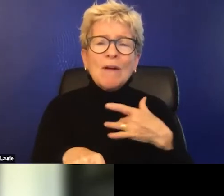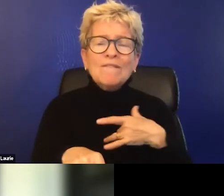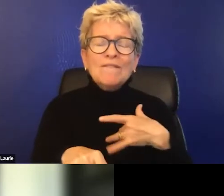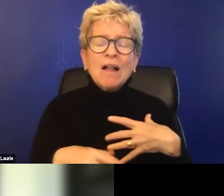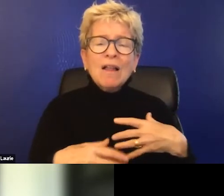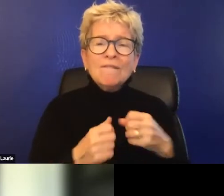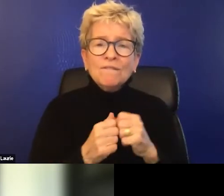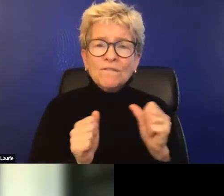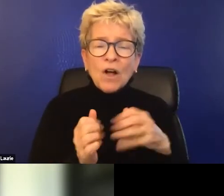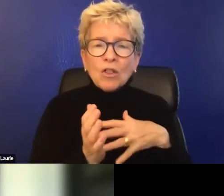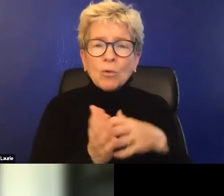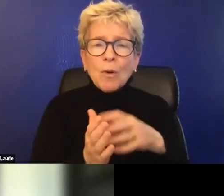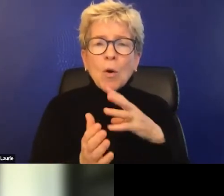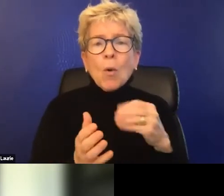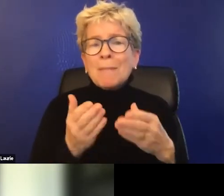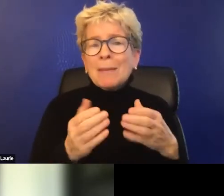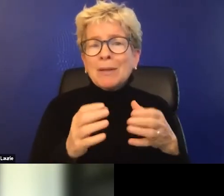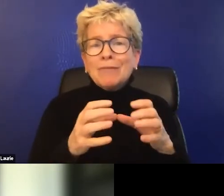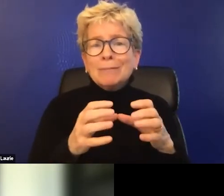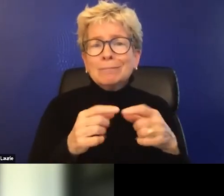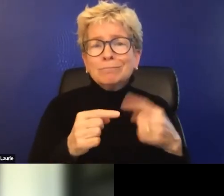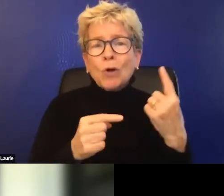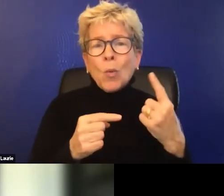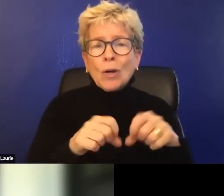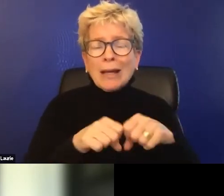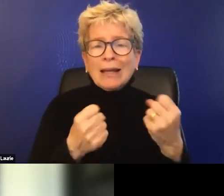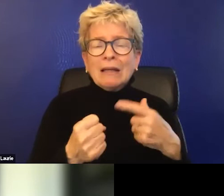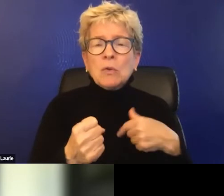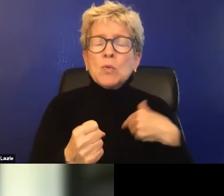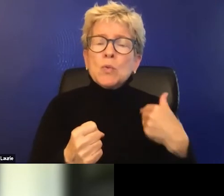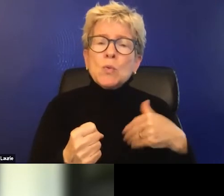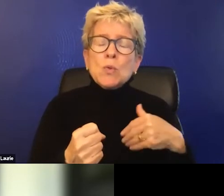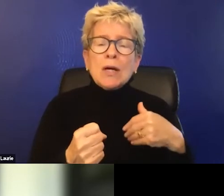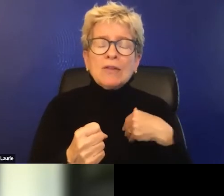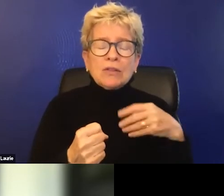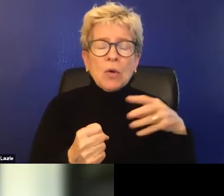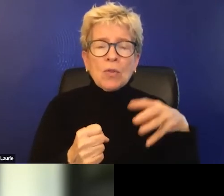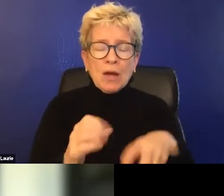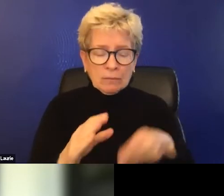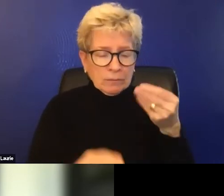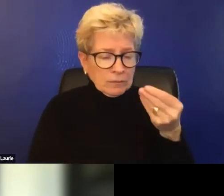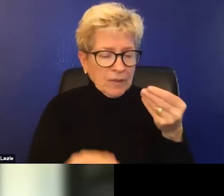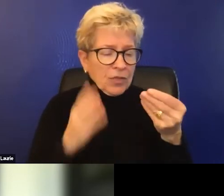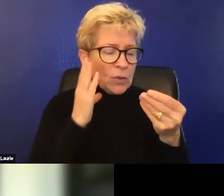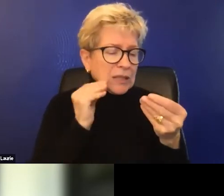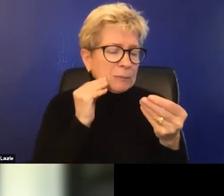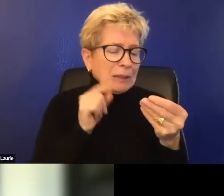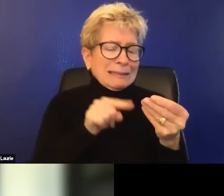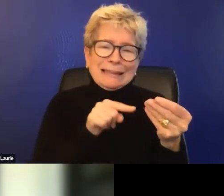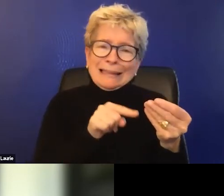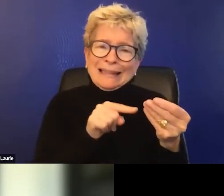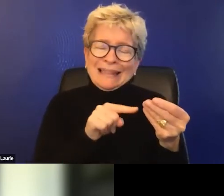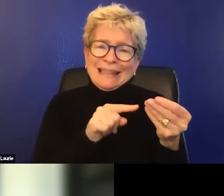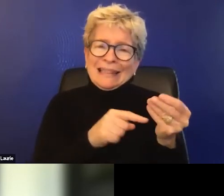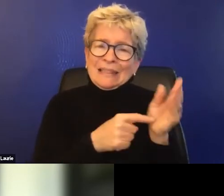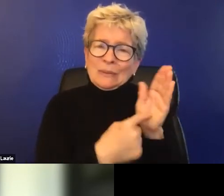deep courage in my world. And to take those experiences and turn them into a drive to change systems so everyone